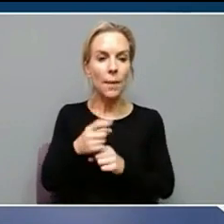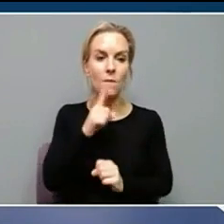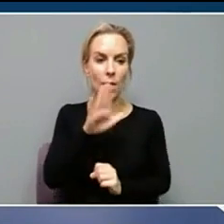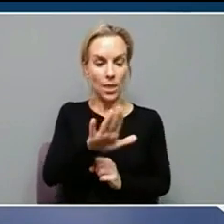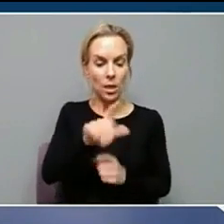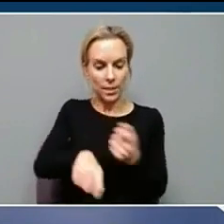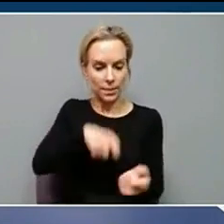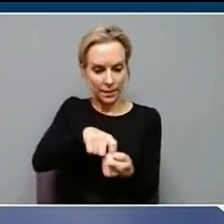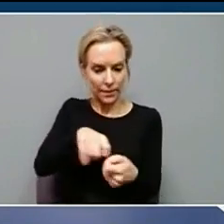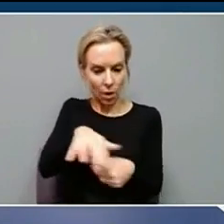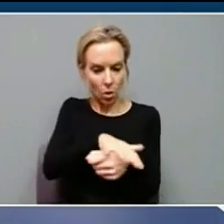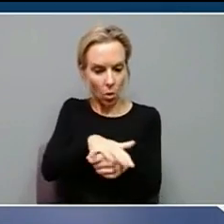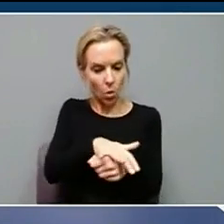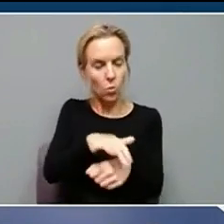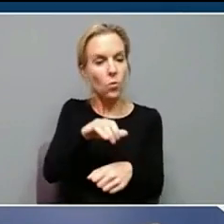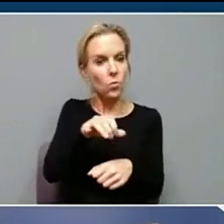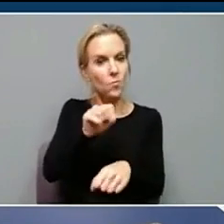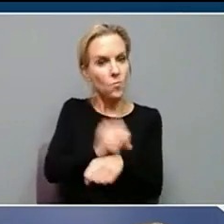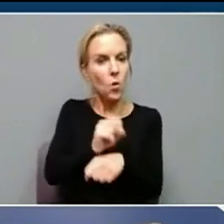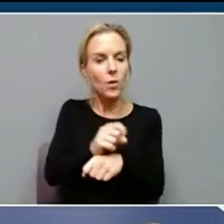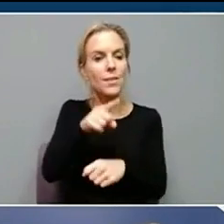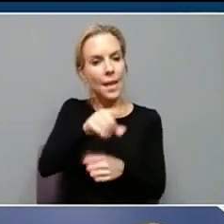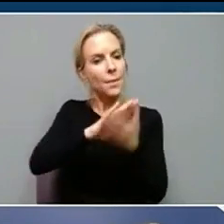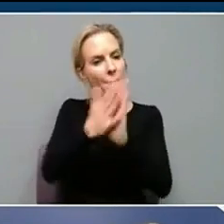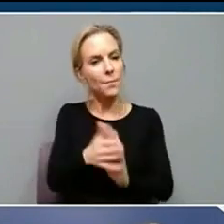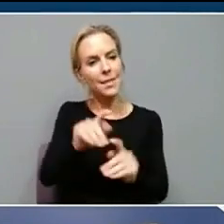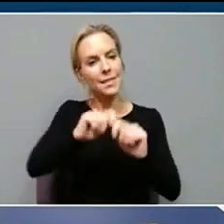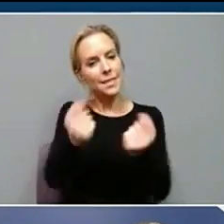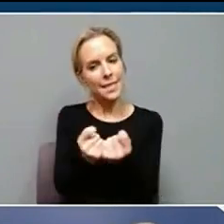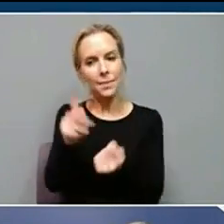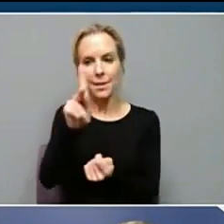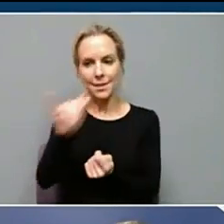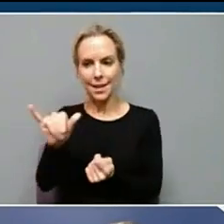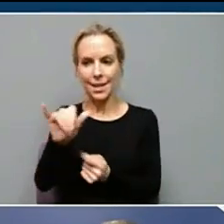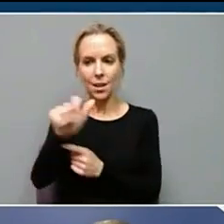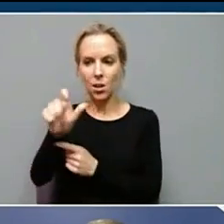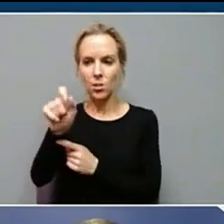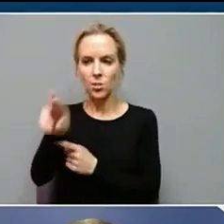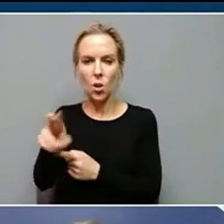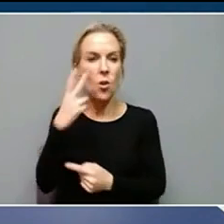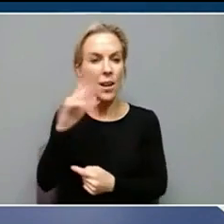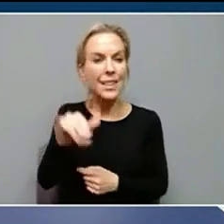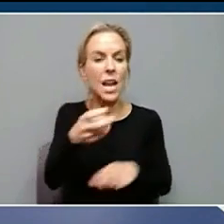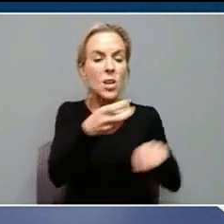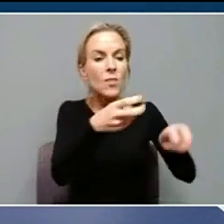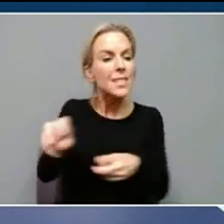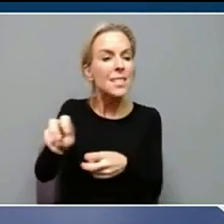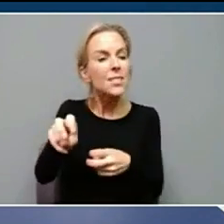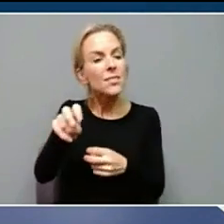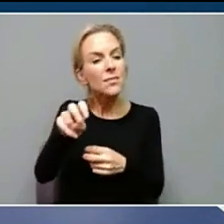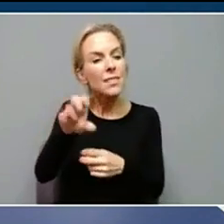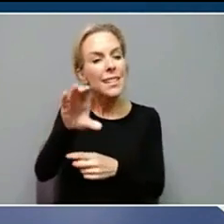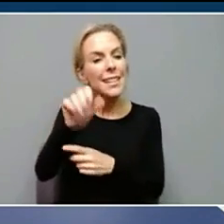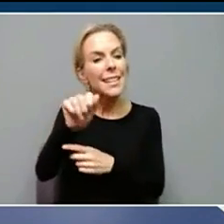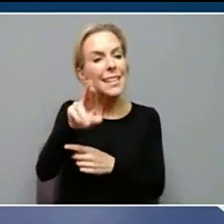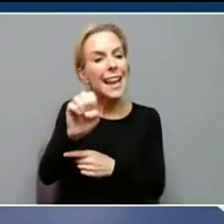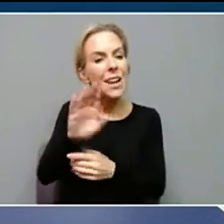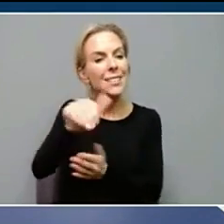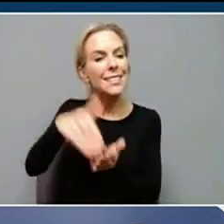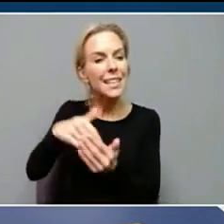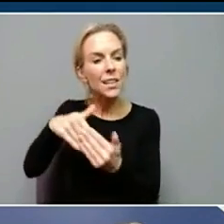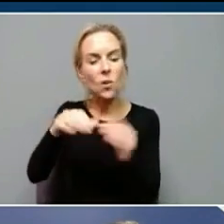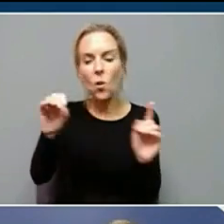work, Team Kentucky All-Stars. And look at the Transitional Care Center in Owensboro.